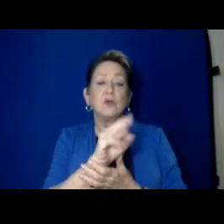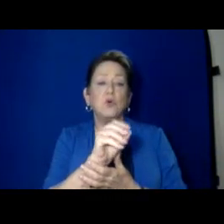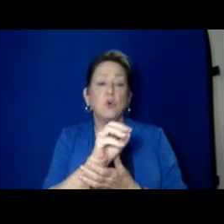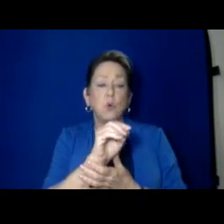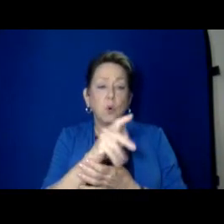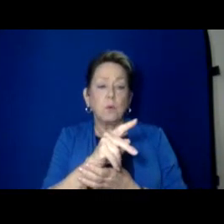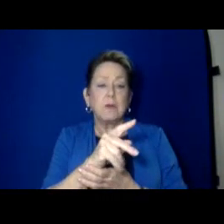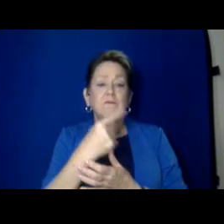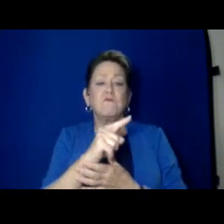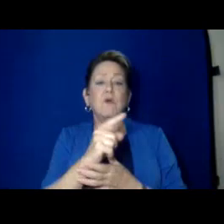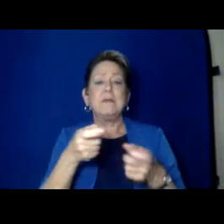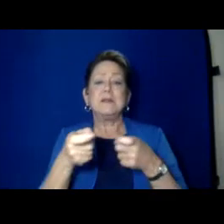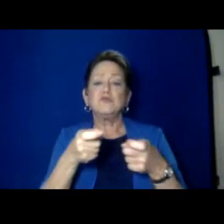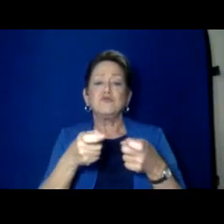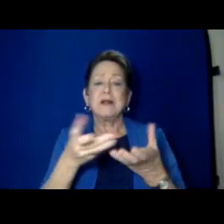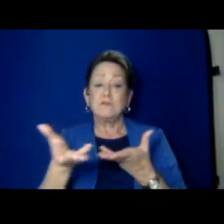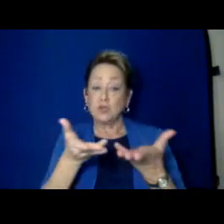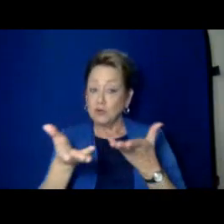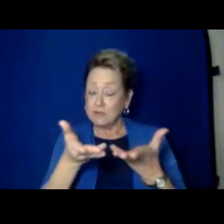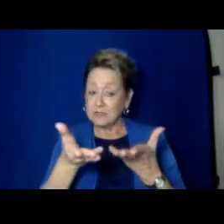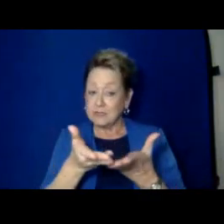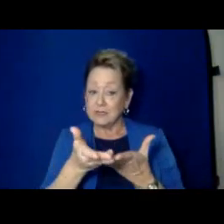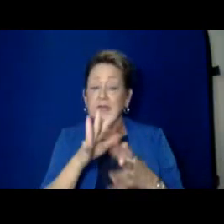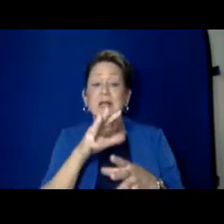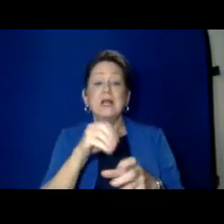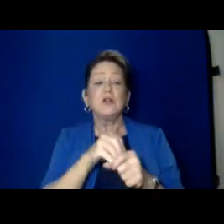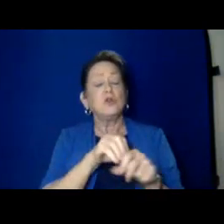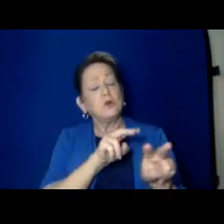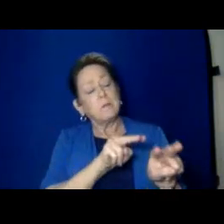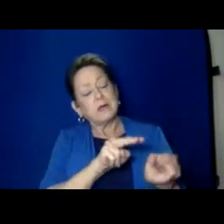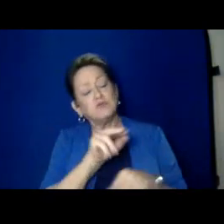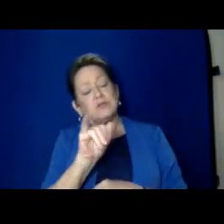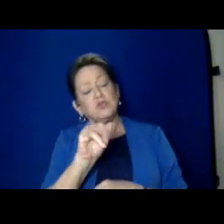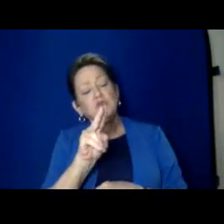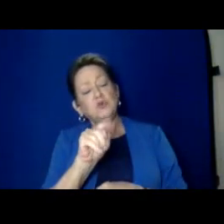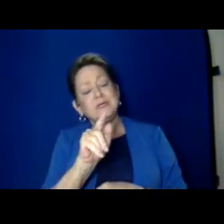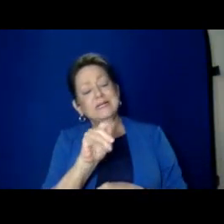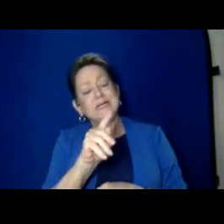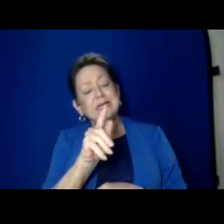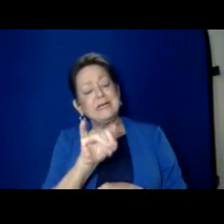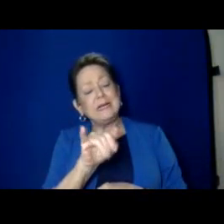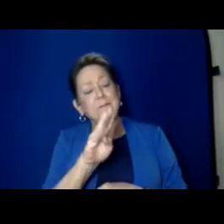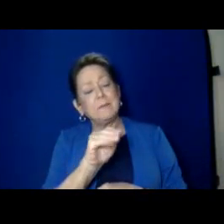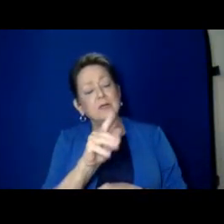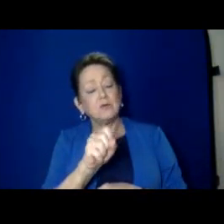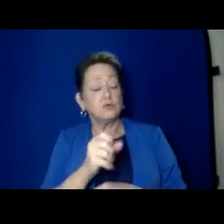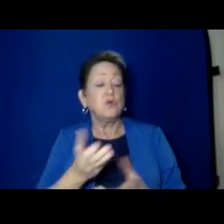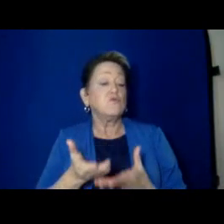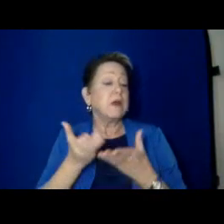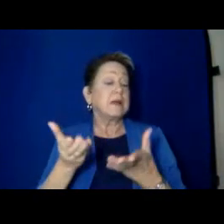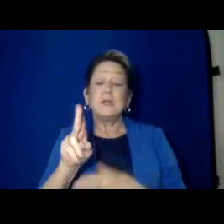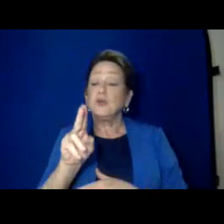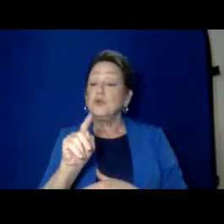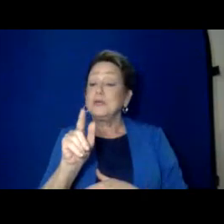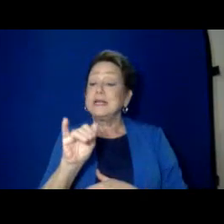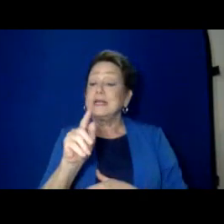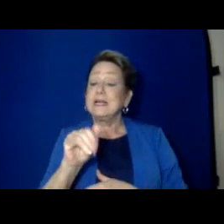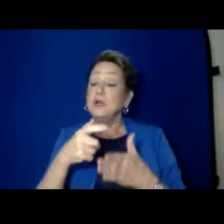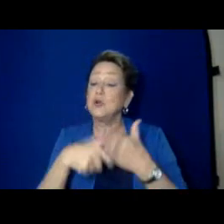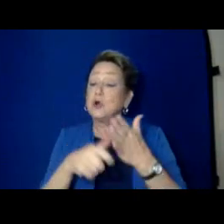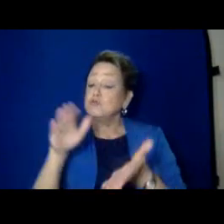and administrative services. These services include monitoring utility bills, recommending utility cost